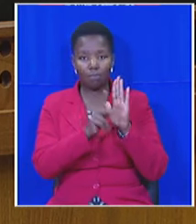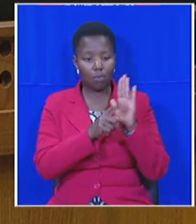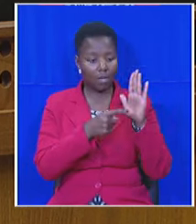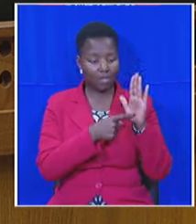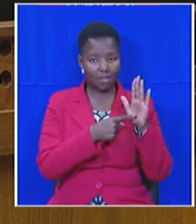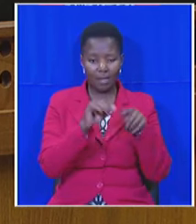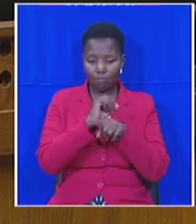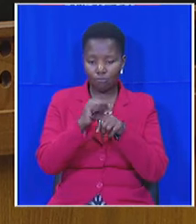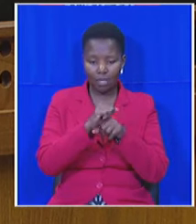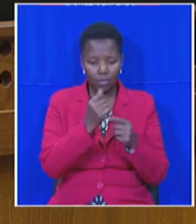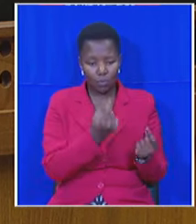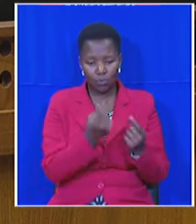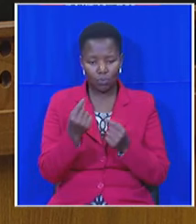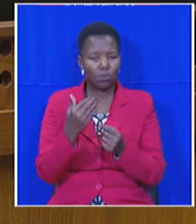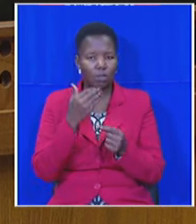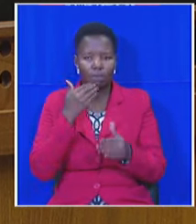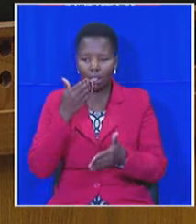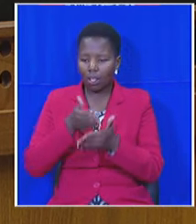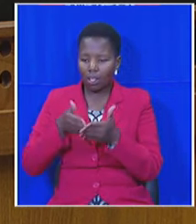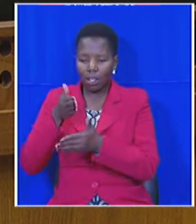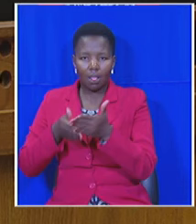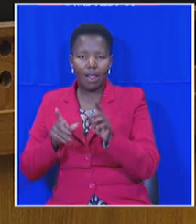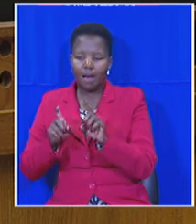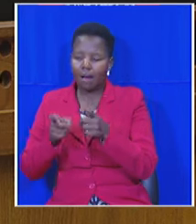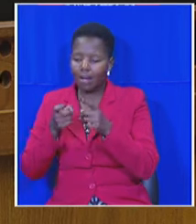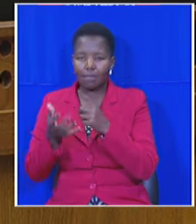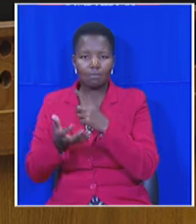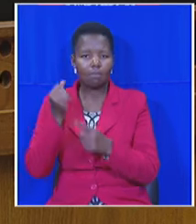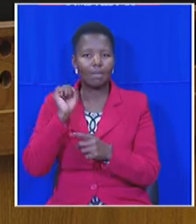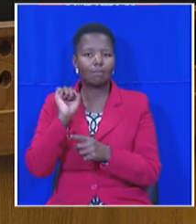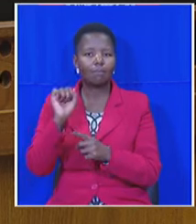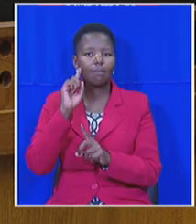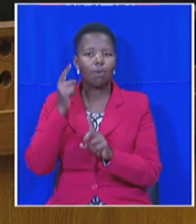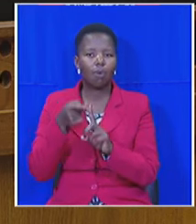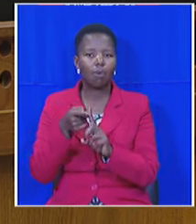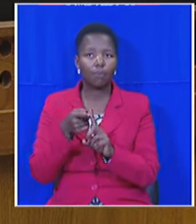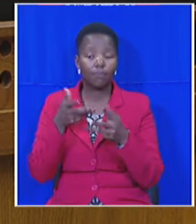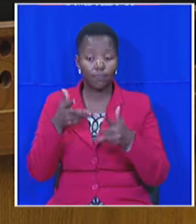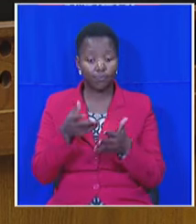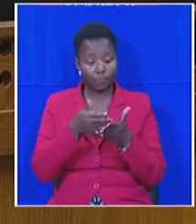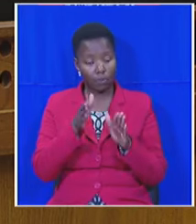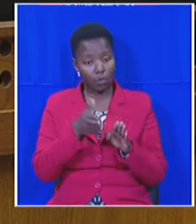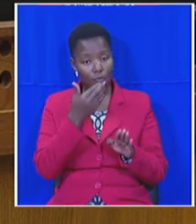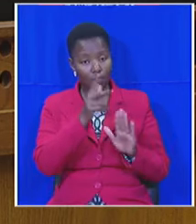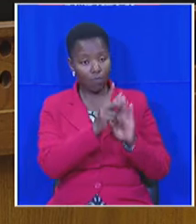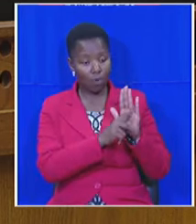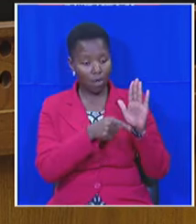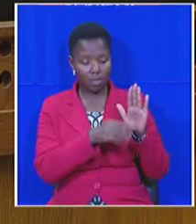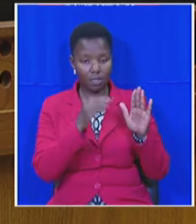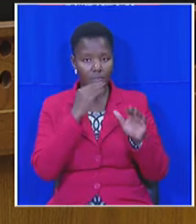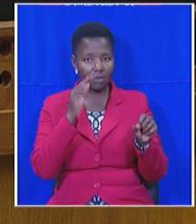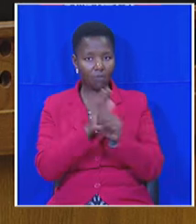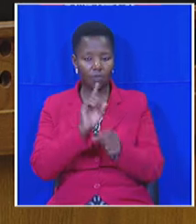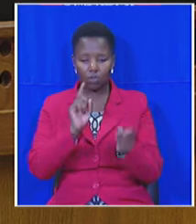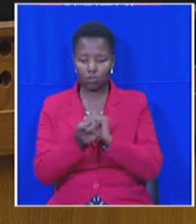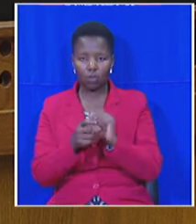practices that were designed to achieve other political ends. Until we can wipe away those, we won't see any meaningful shift in the